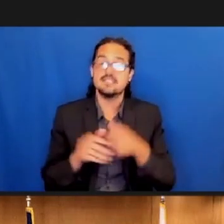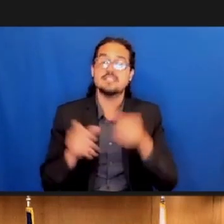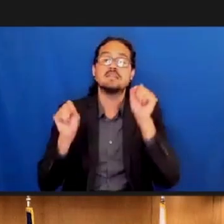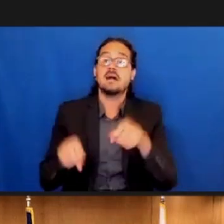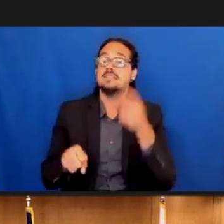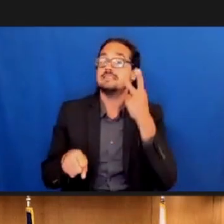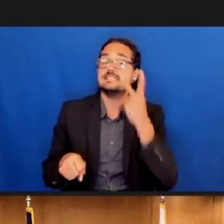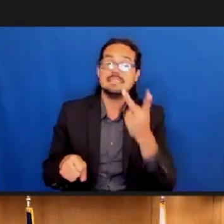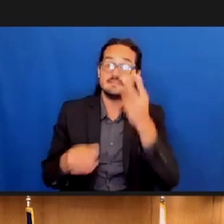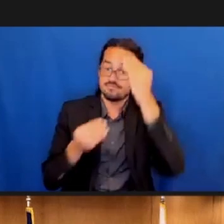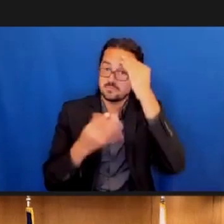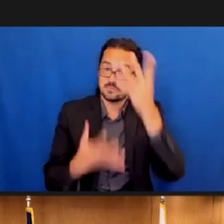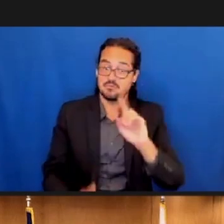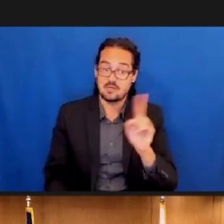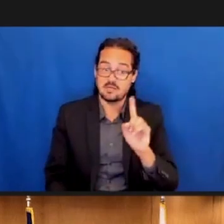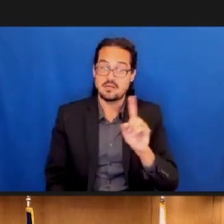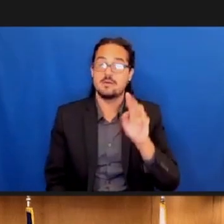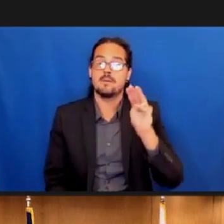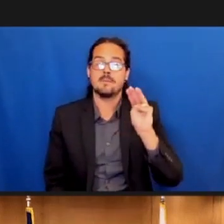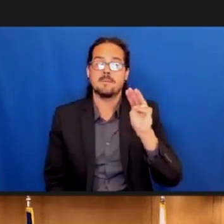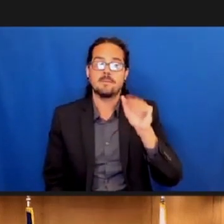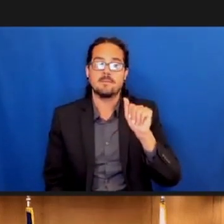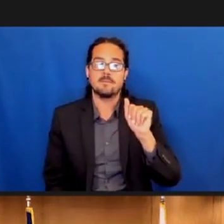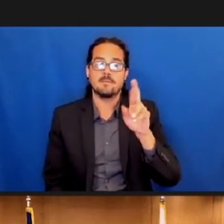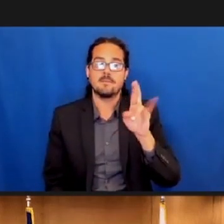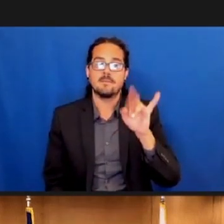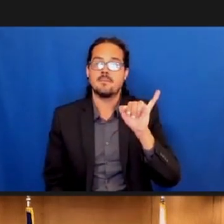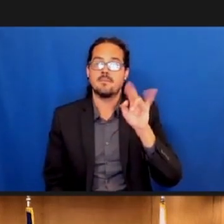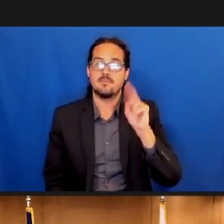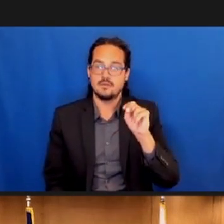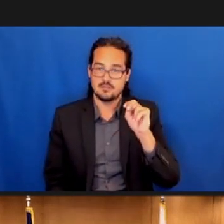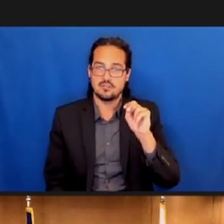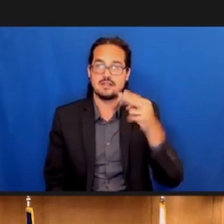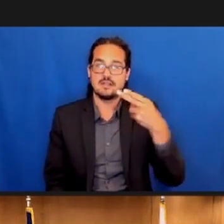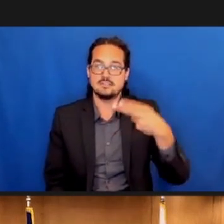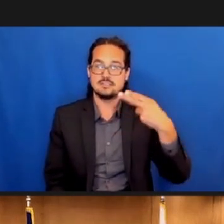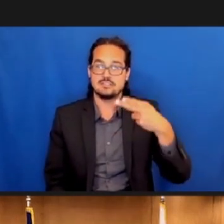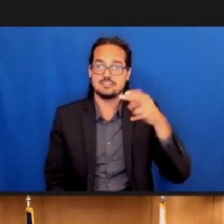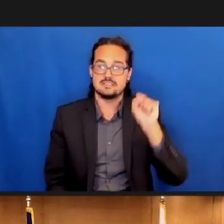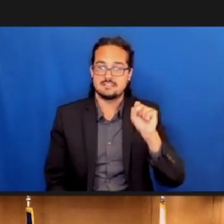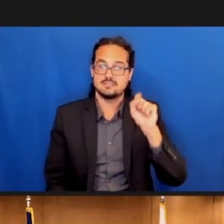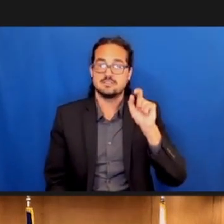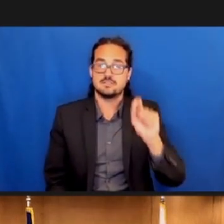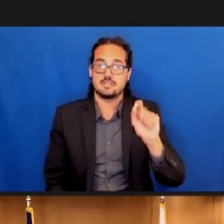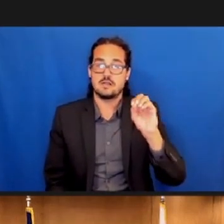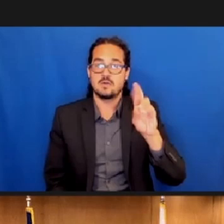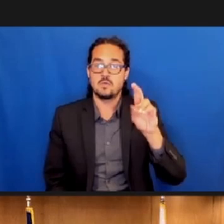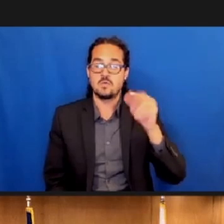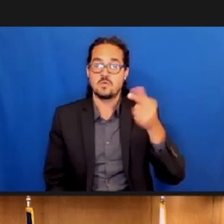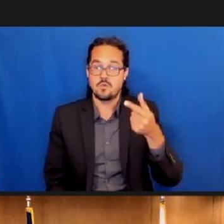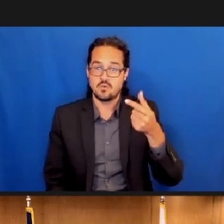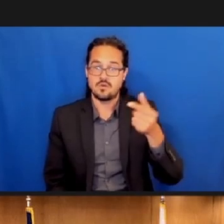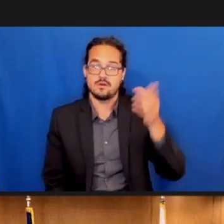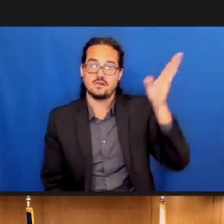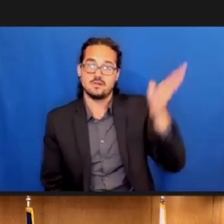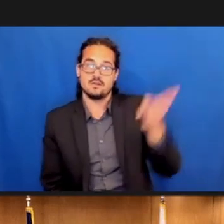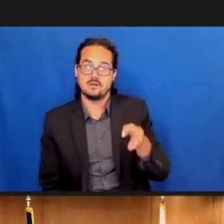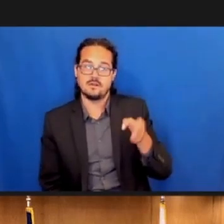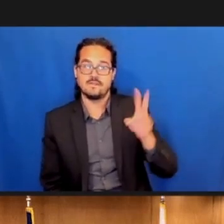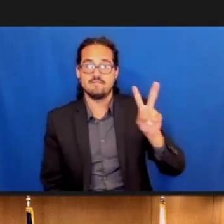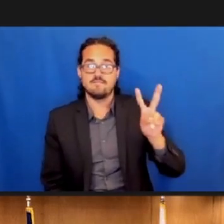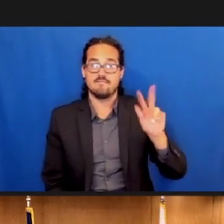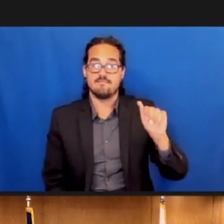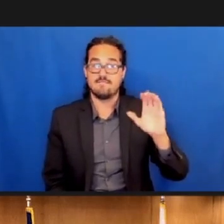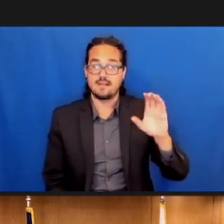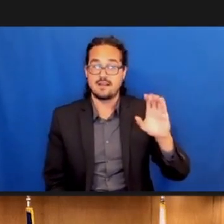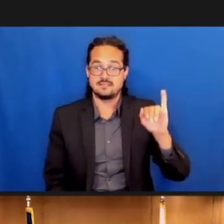coronavirus.marinhhs.org/vaccine. It's on the screen right now. If that's too much for you to write down, getvaccinated.marin.org will get you there as well. Also,